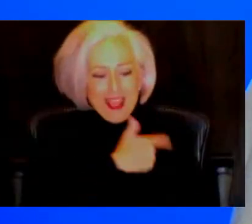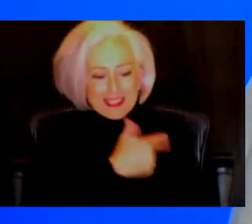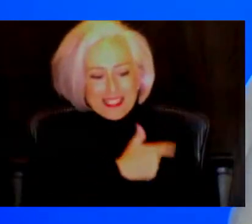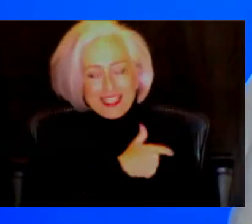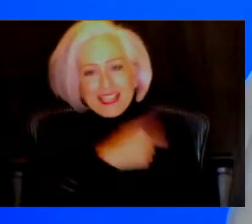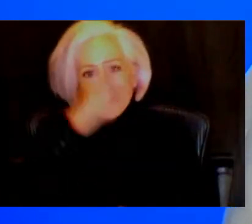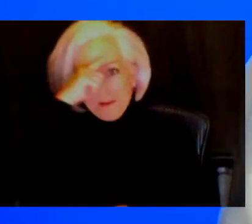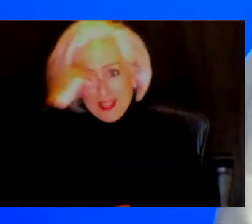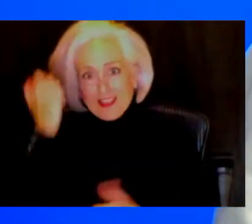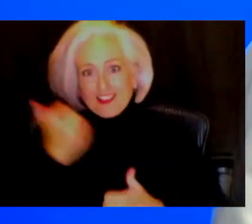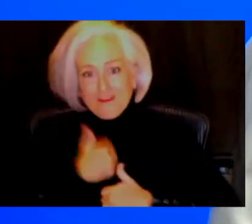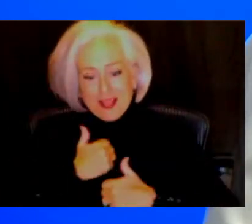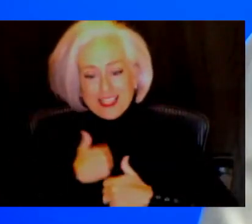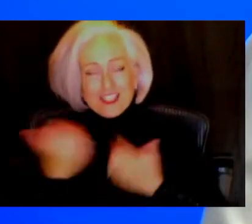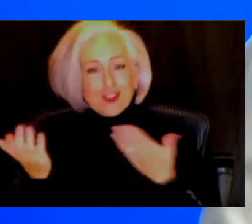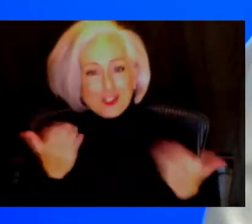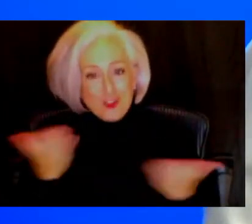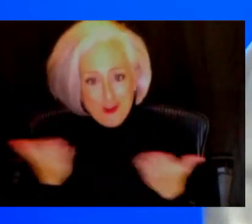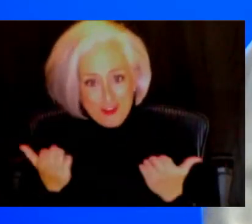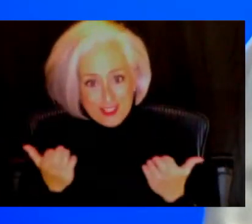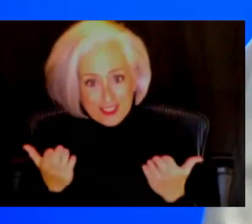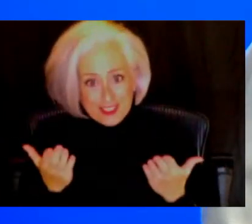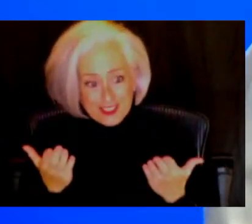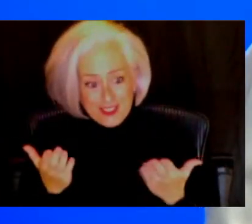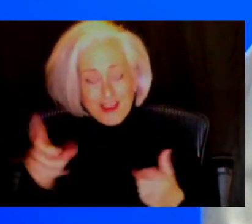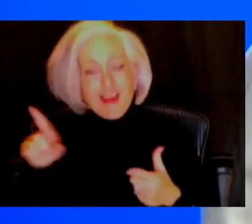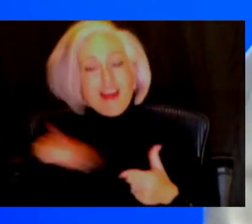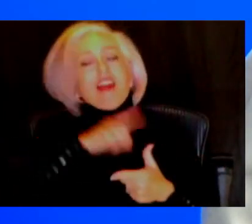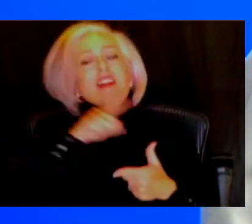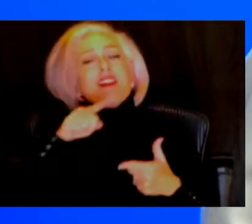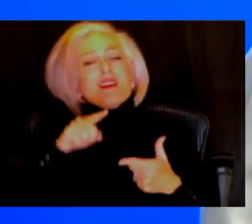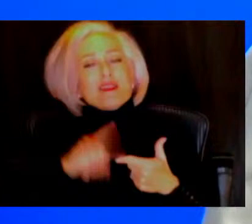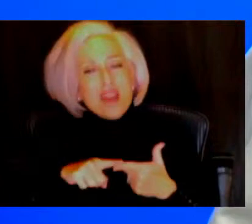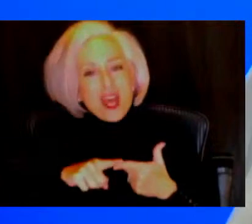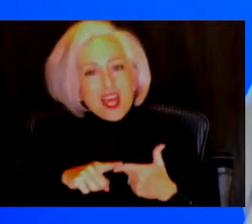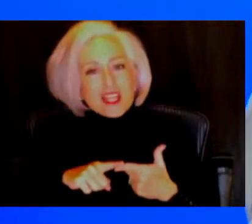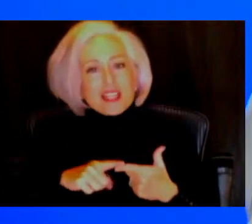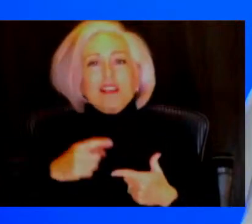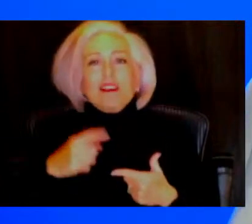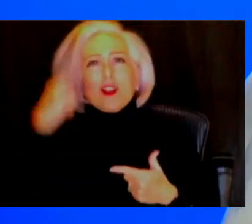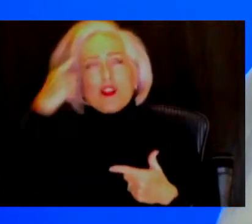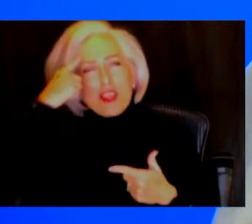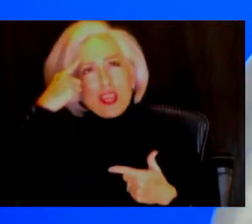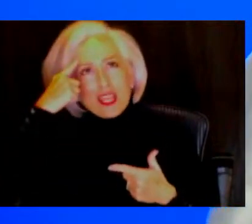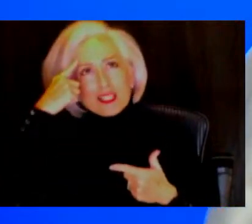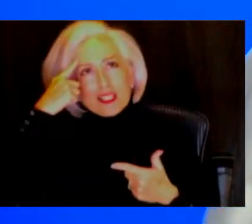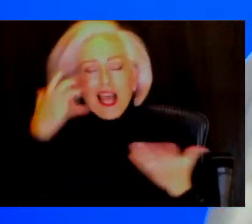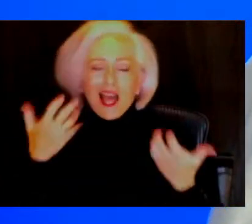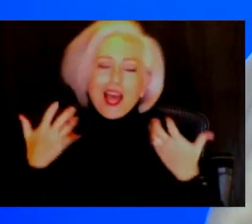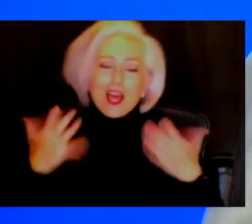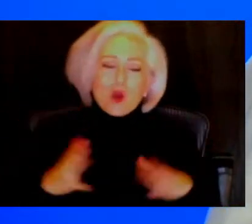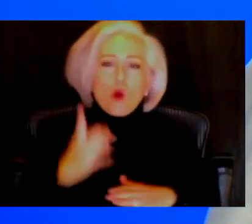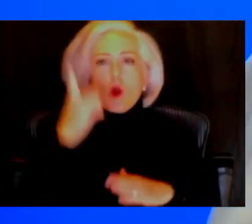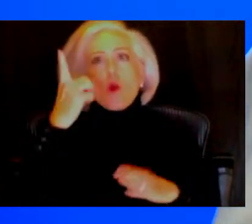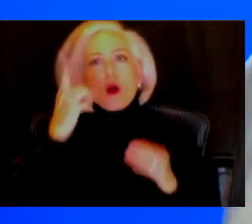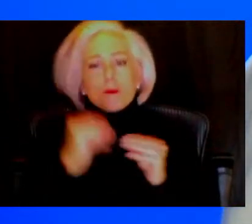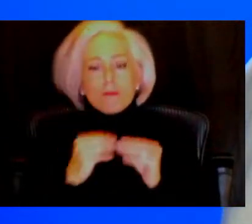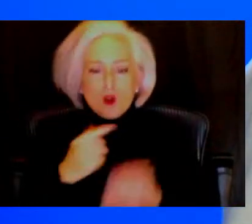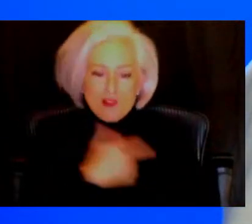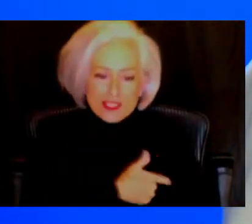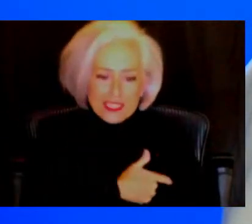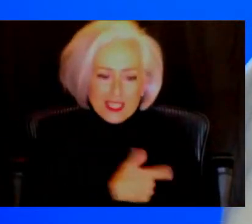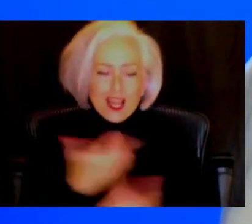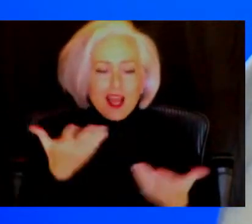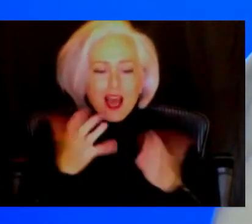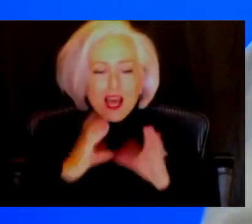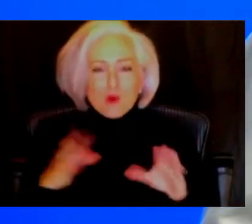their military service. And then it becomes, well, I don't want to get one more vaccine, or I don't want to be told I have to get